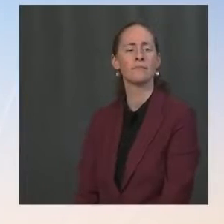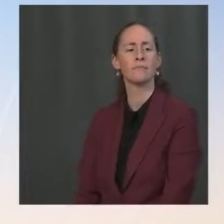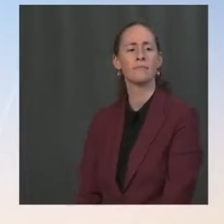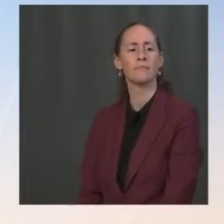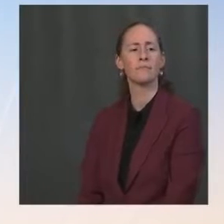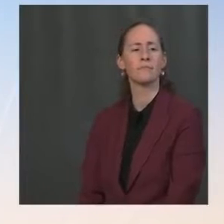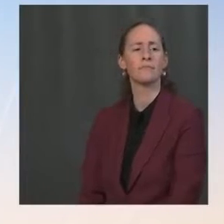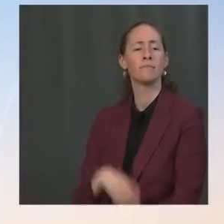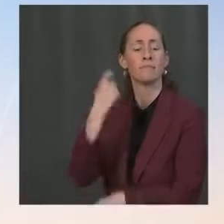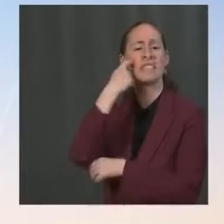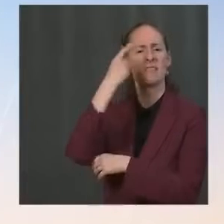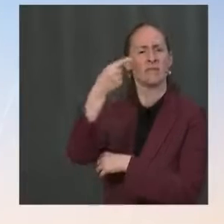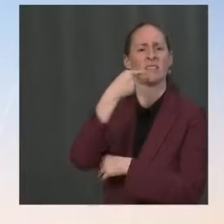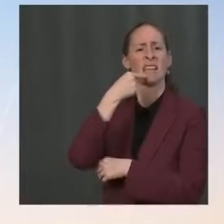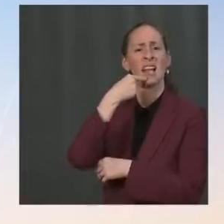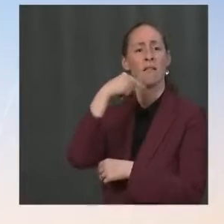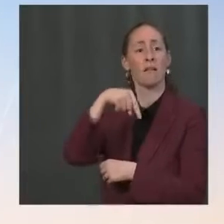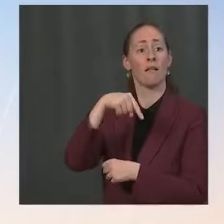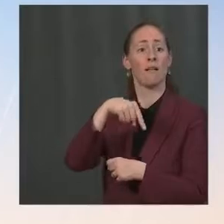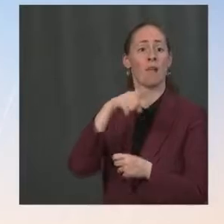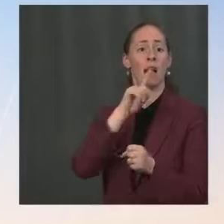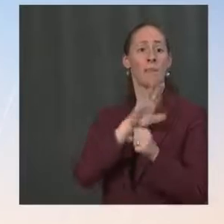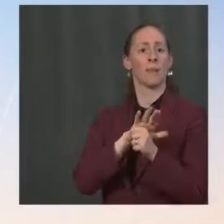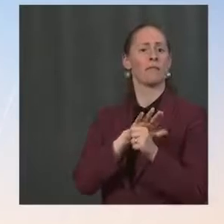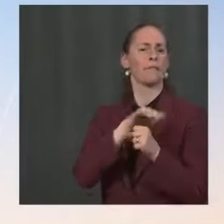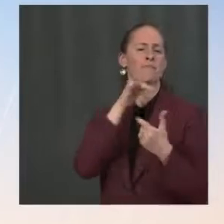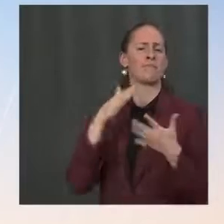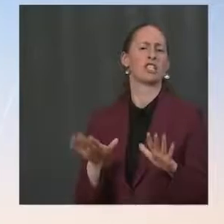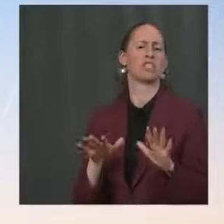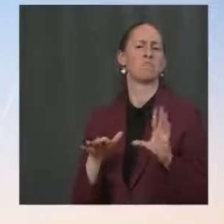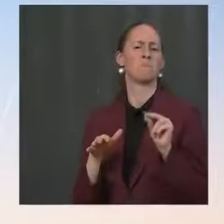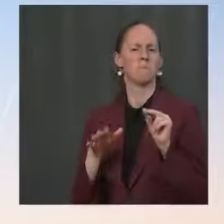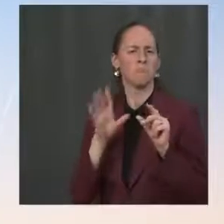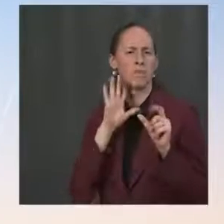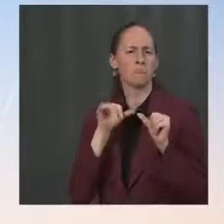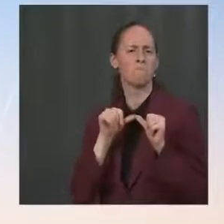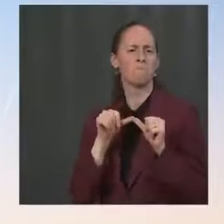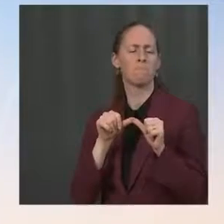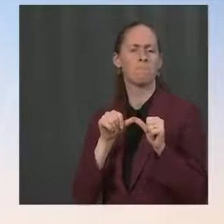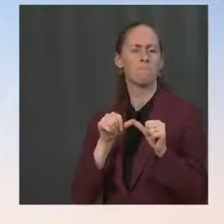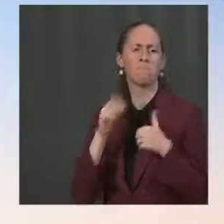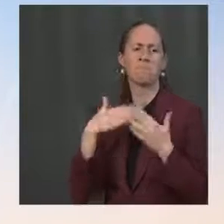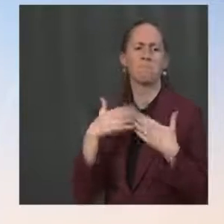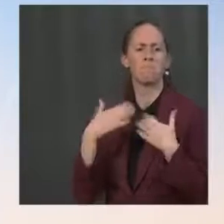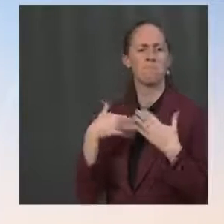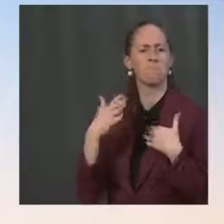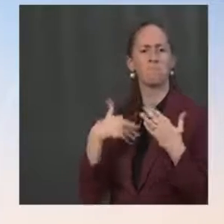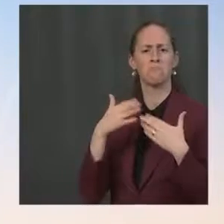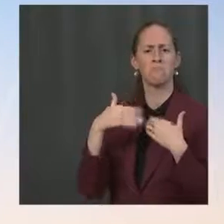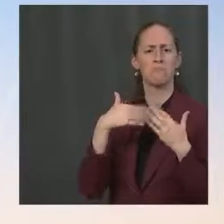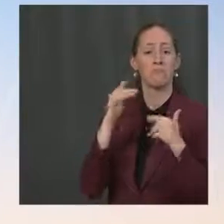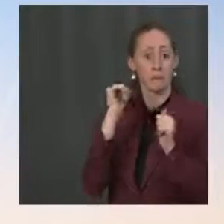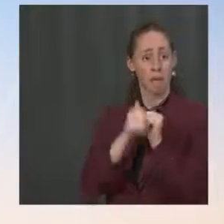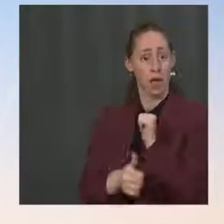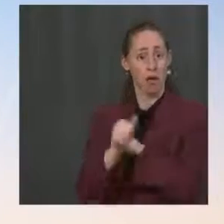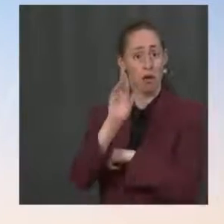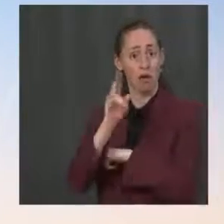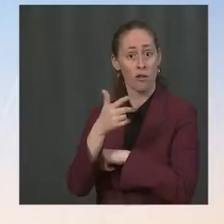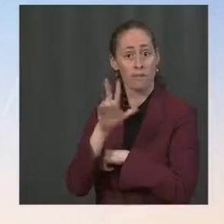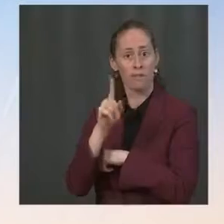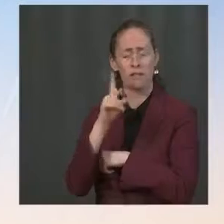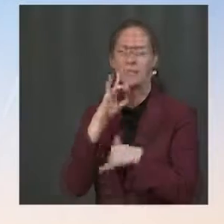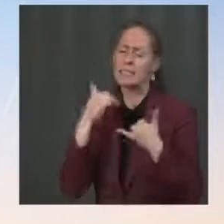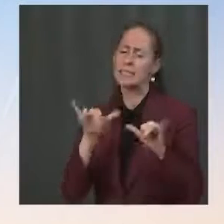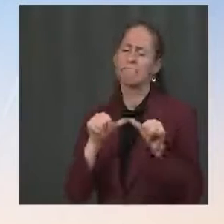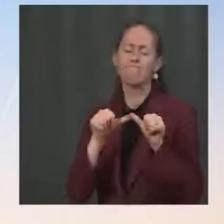end at the end of the month, and that despite August 31st, the commitment remains. During his remarks moments ago,